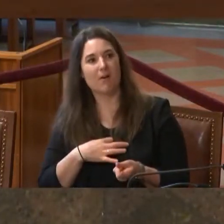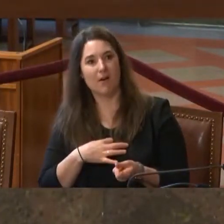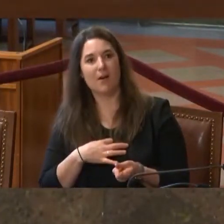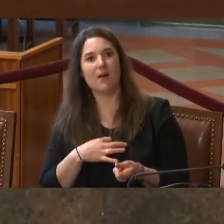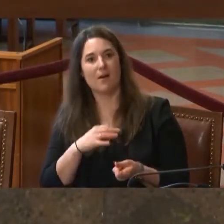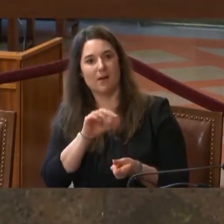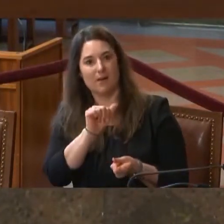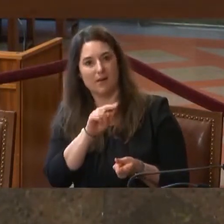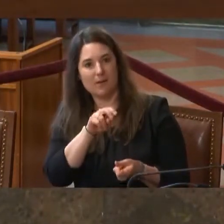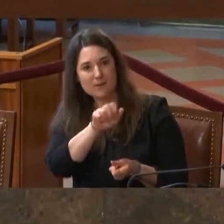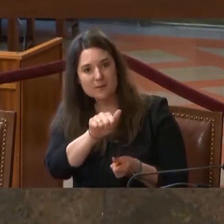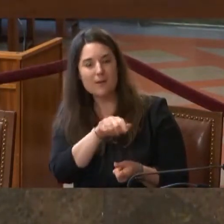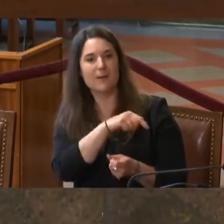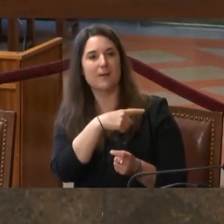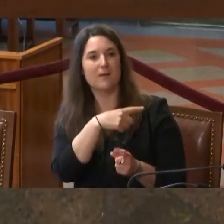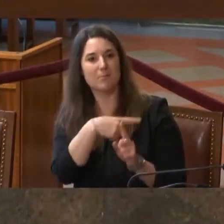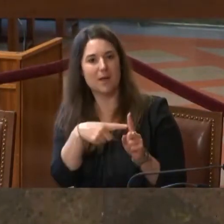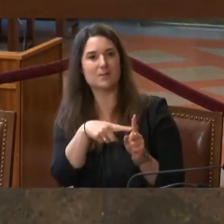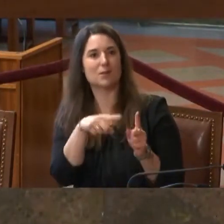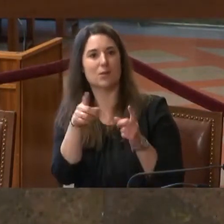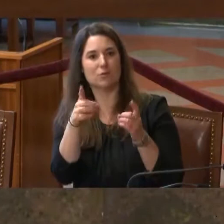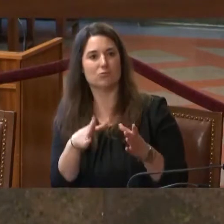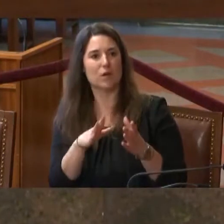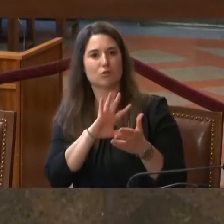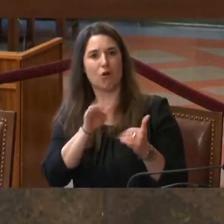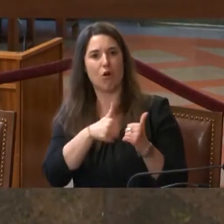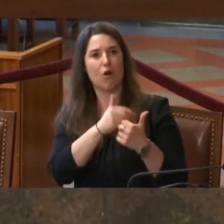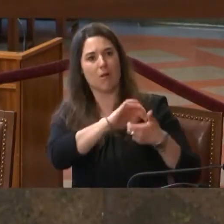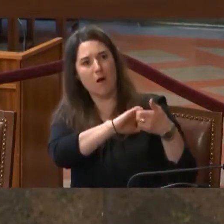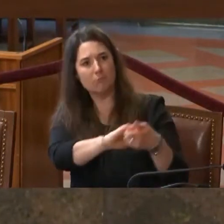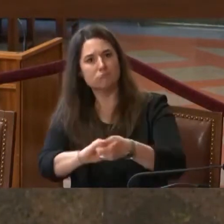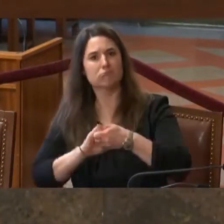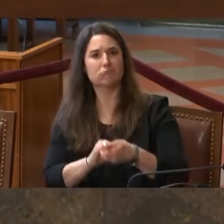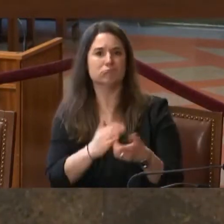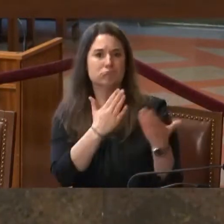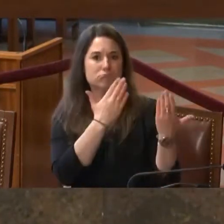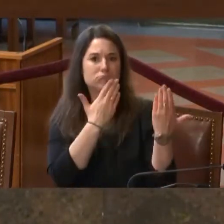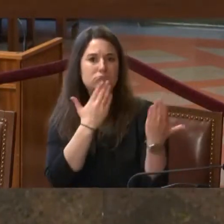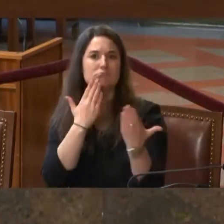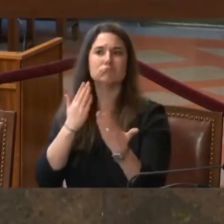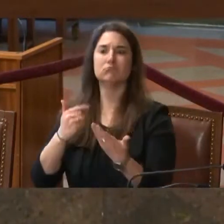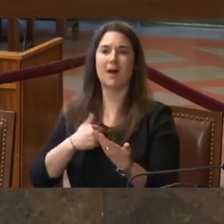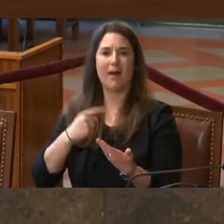and the director all working together. I just want to thank everyone. I think that